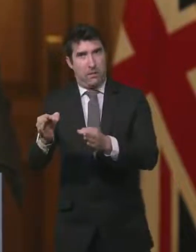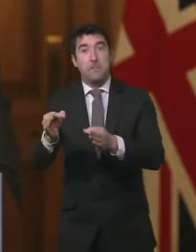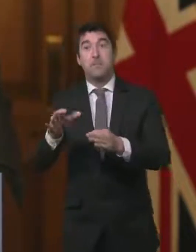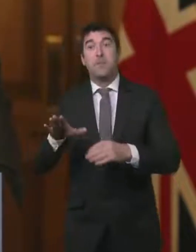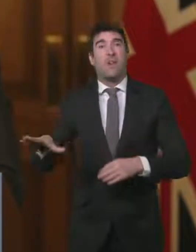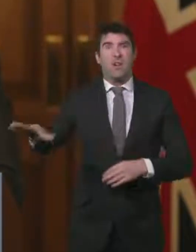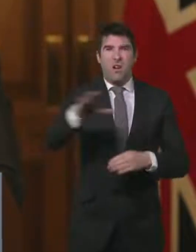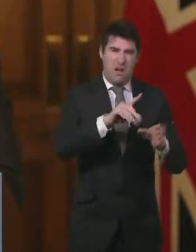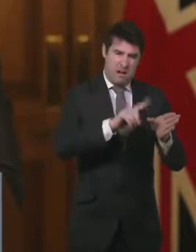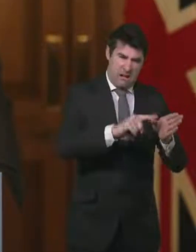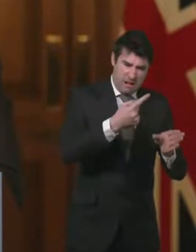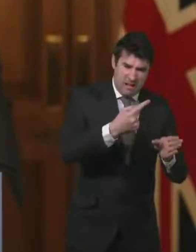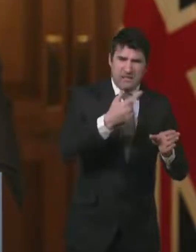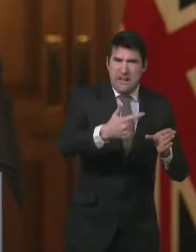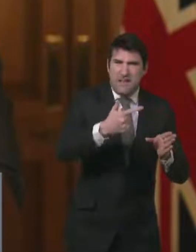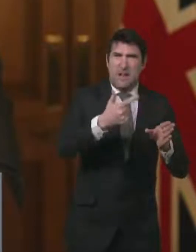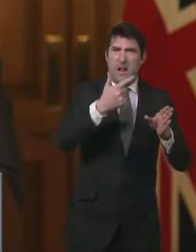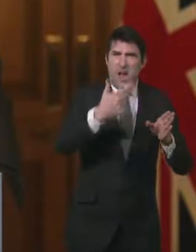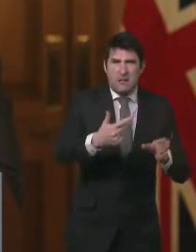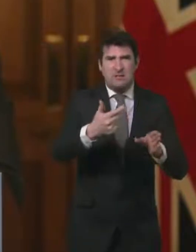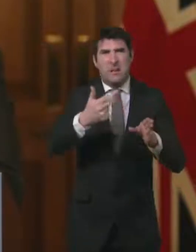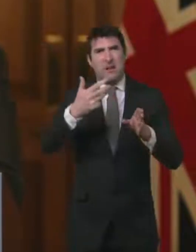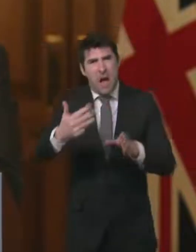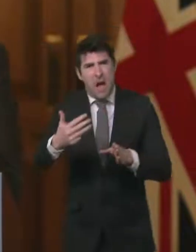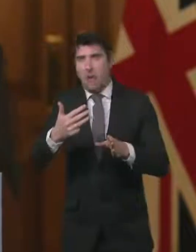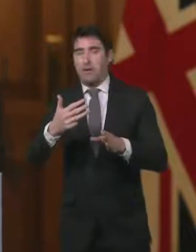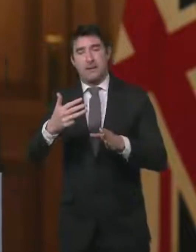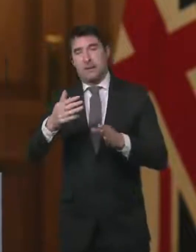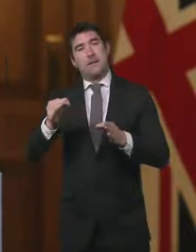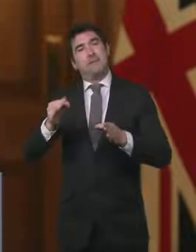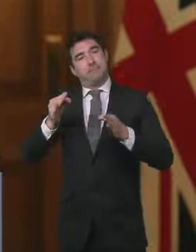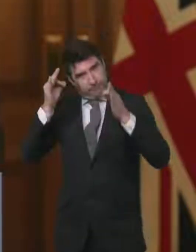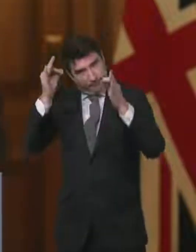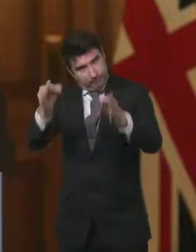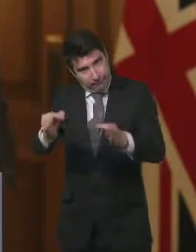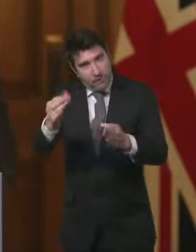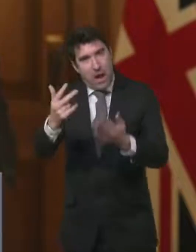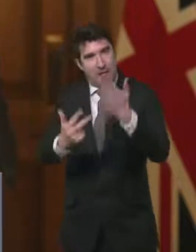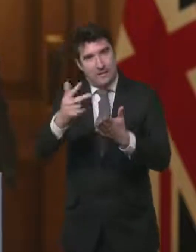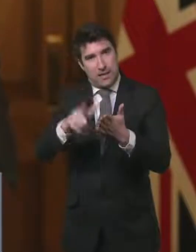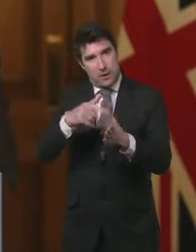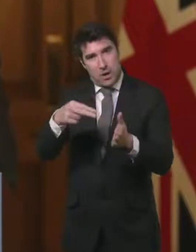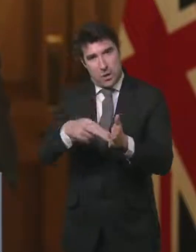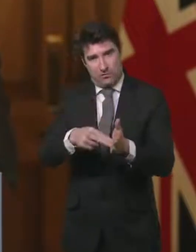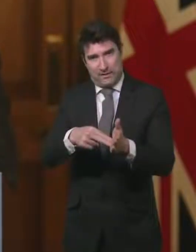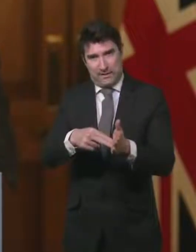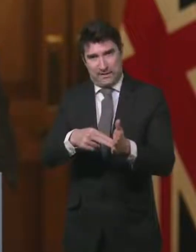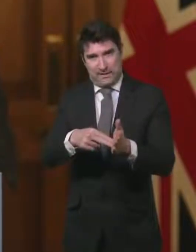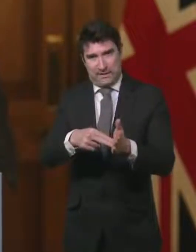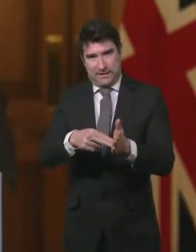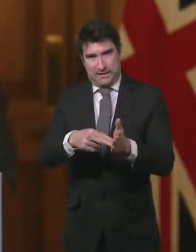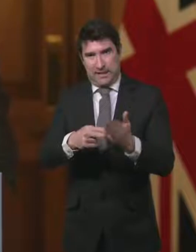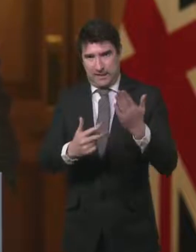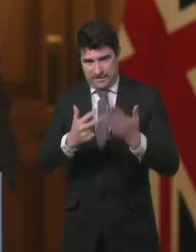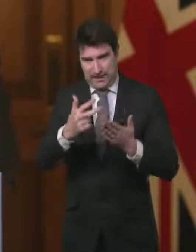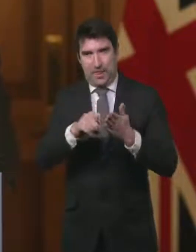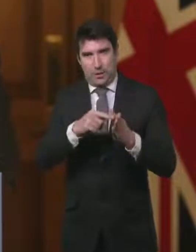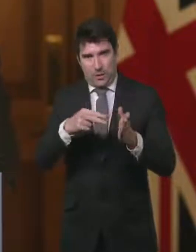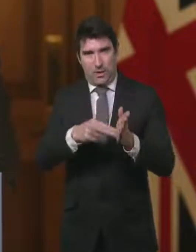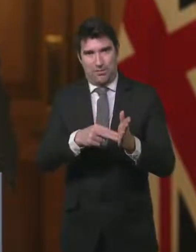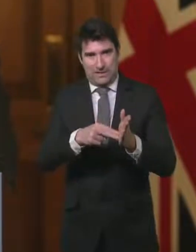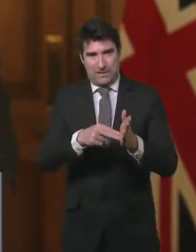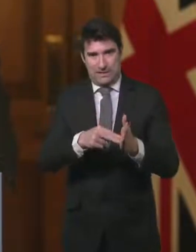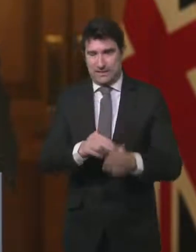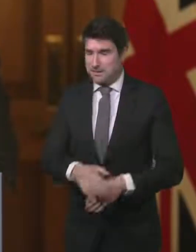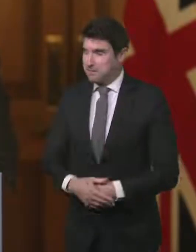from And you only the need 1 or 18th 2 of teachers January. per each year to actually But do I that want per to time. stress that Simple. depending I on the could do it spread from of the here. disease, I mean, come